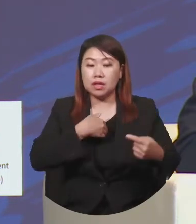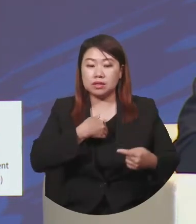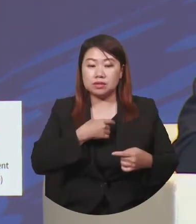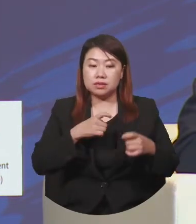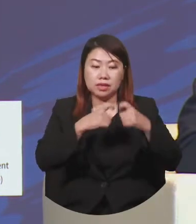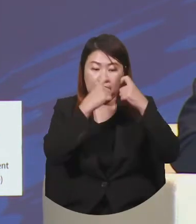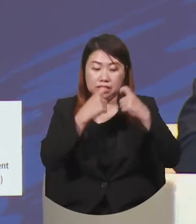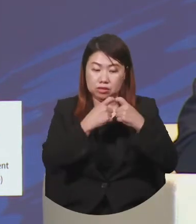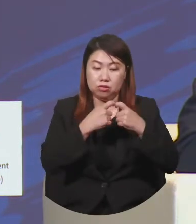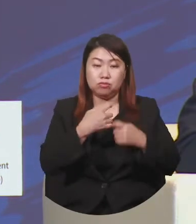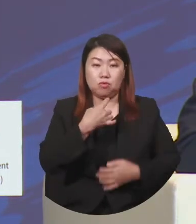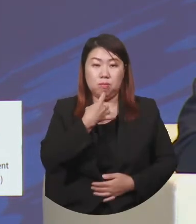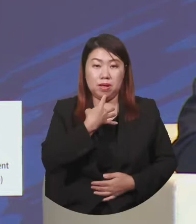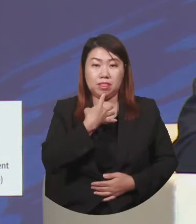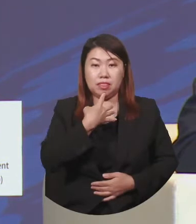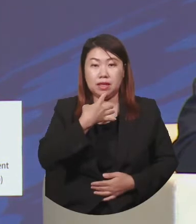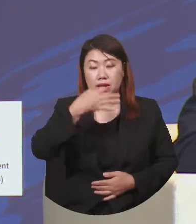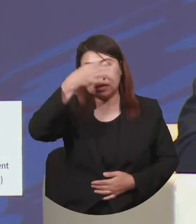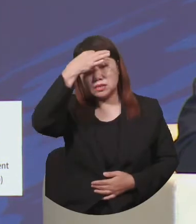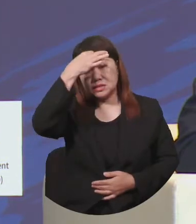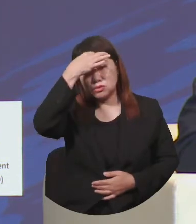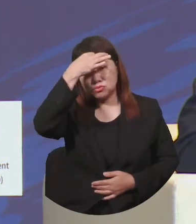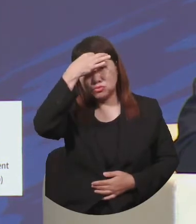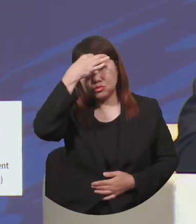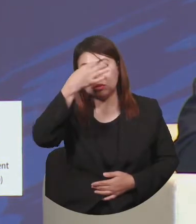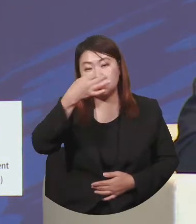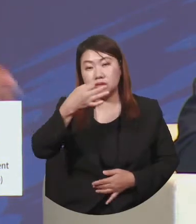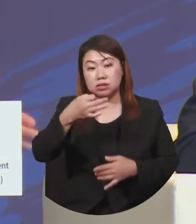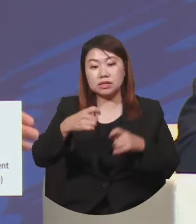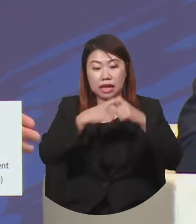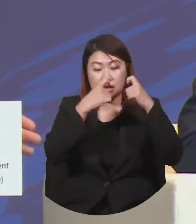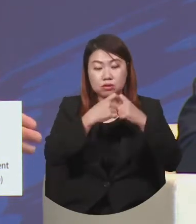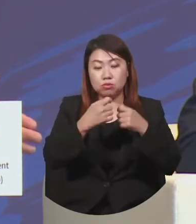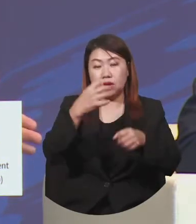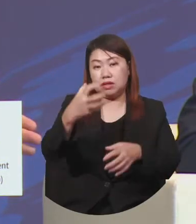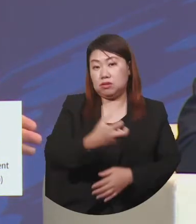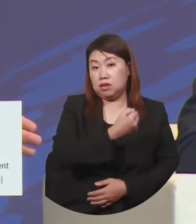of technology. At the end of the day, it was not